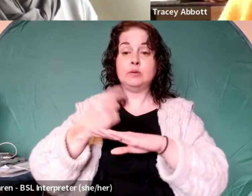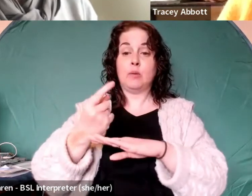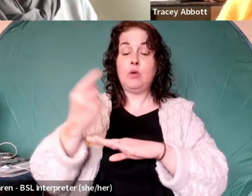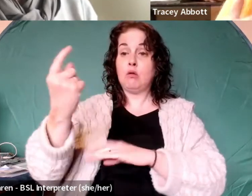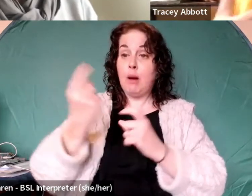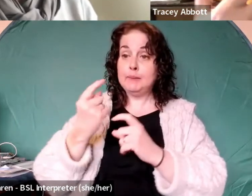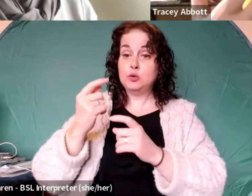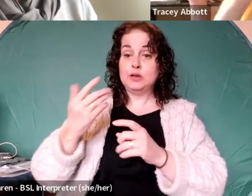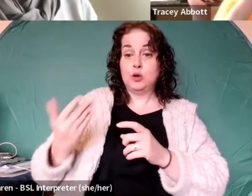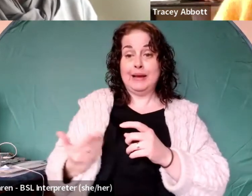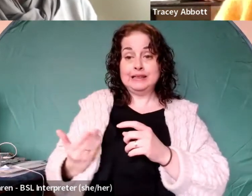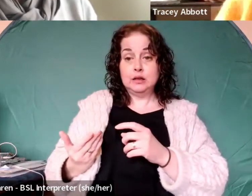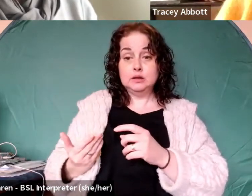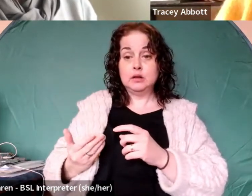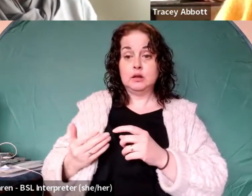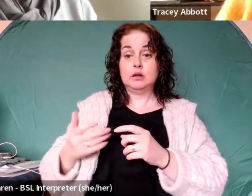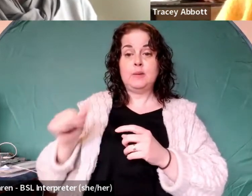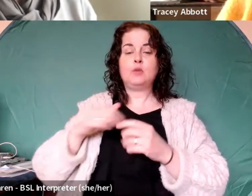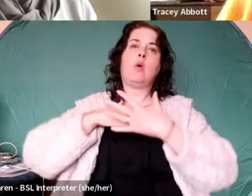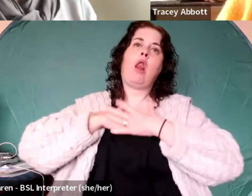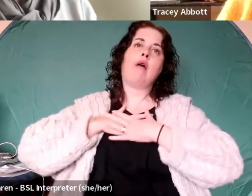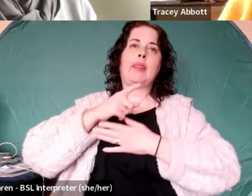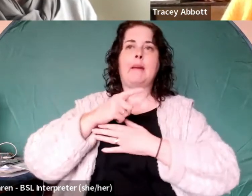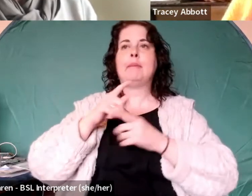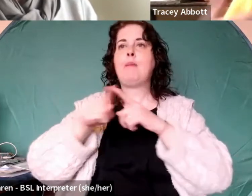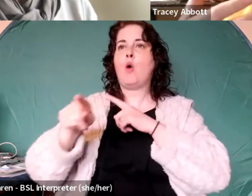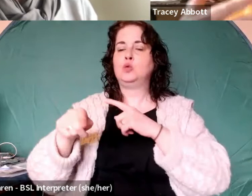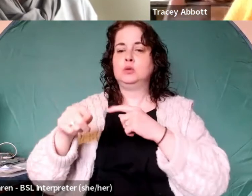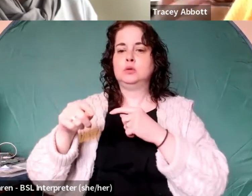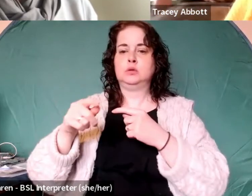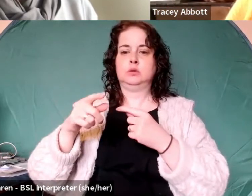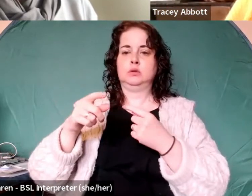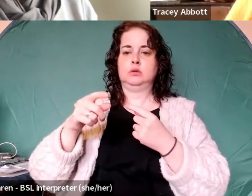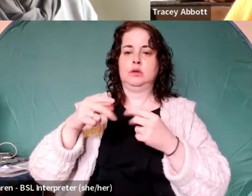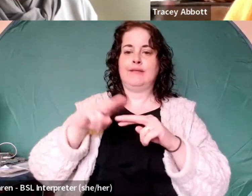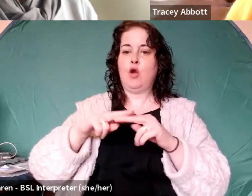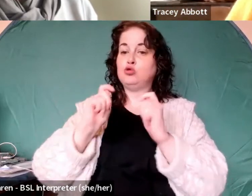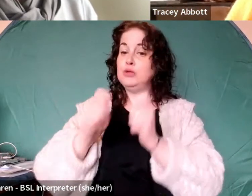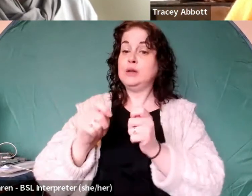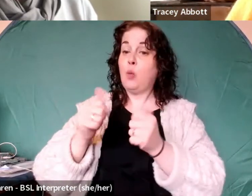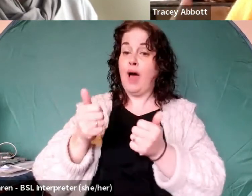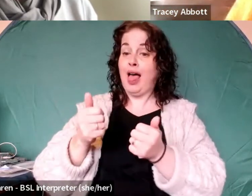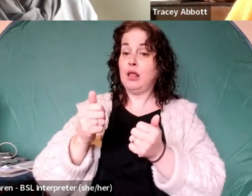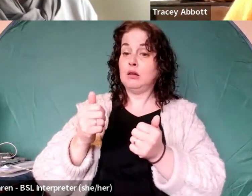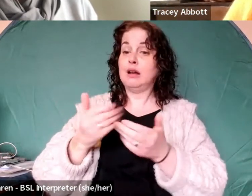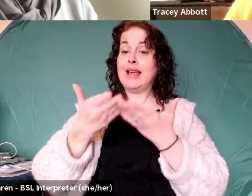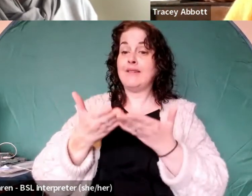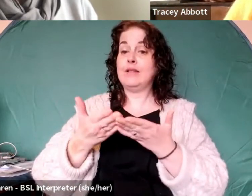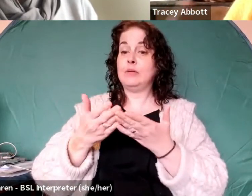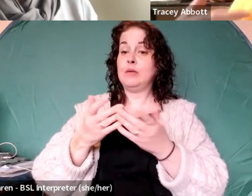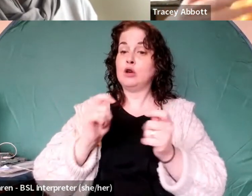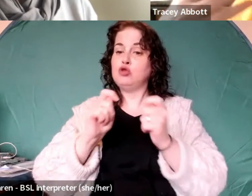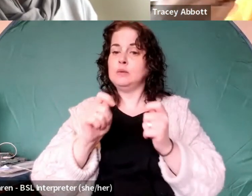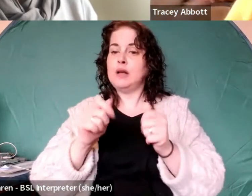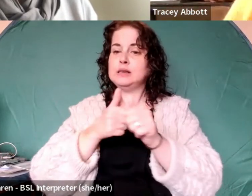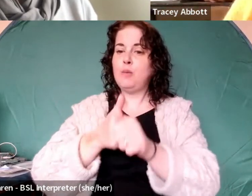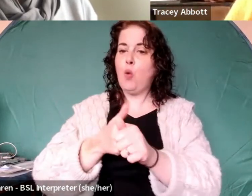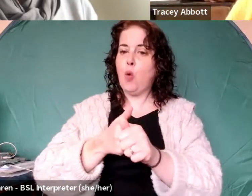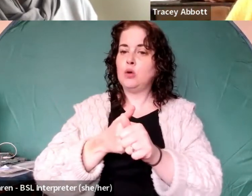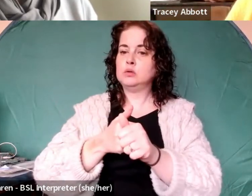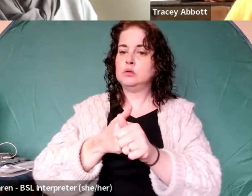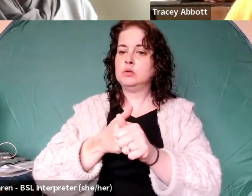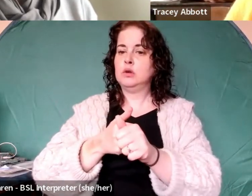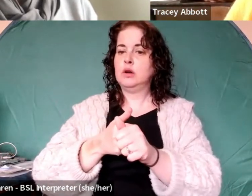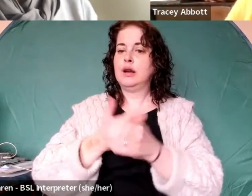into a business, when you're supposed to love them the most, if they're then not treating them well and giving them adjustments and supporting them and giving them the